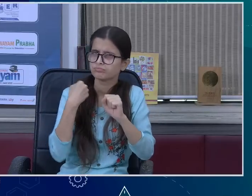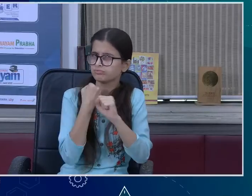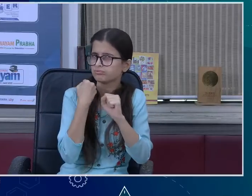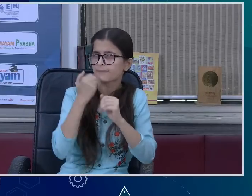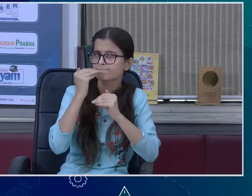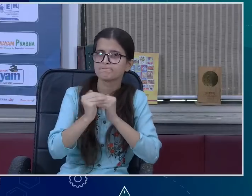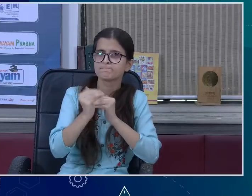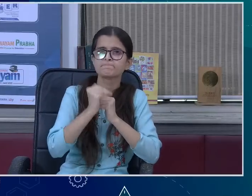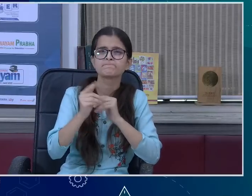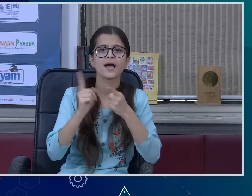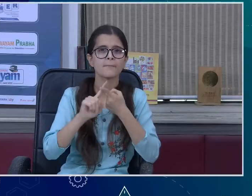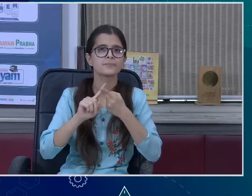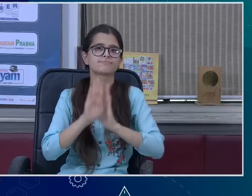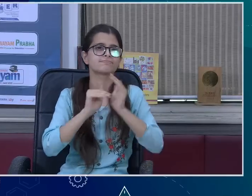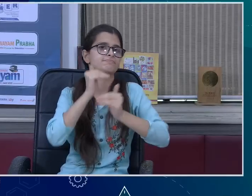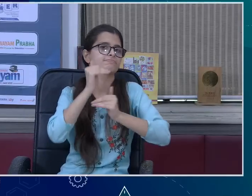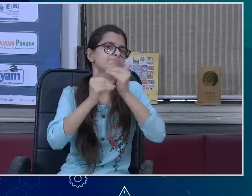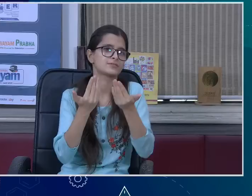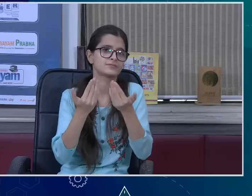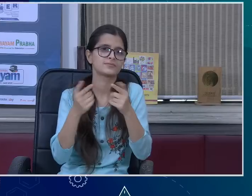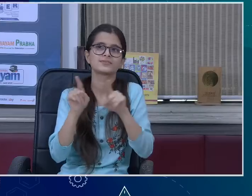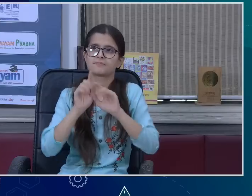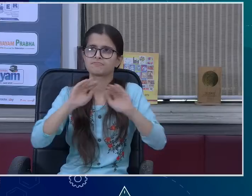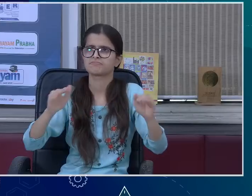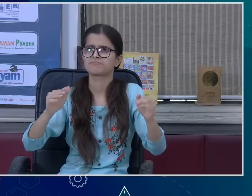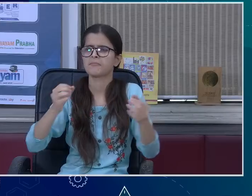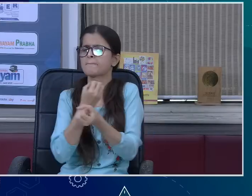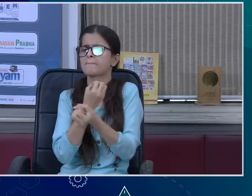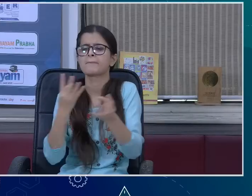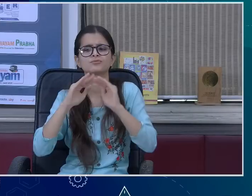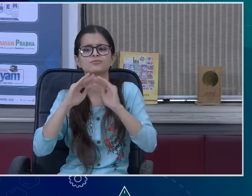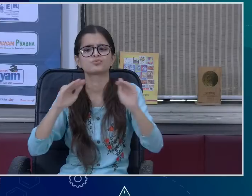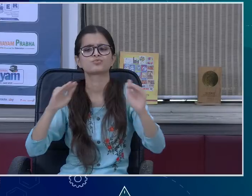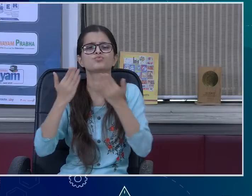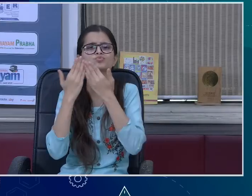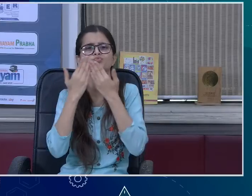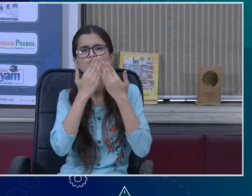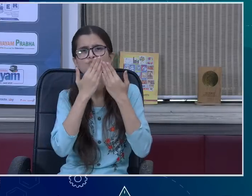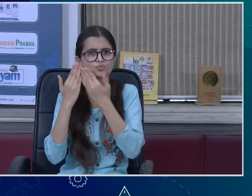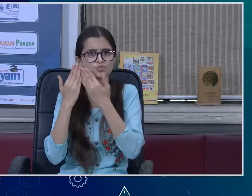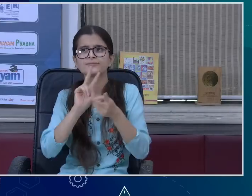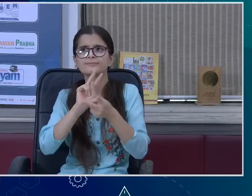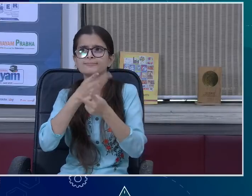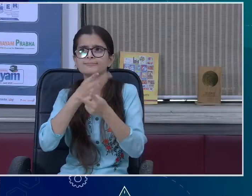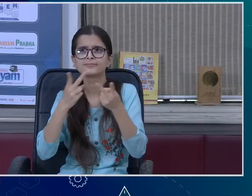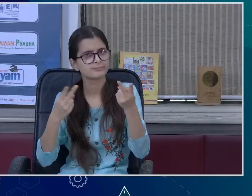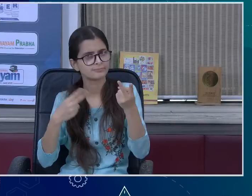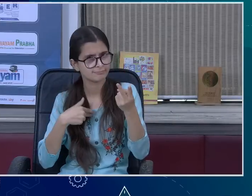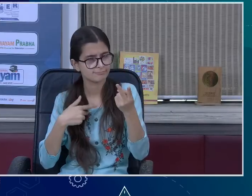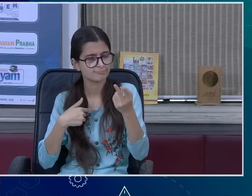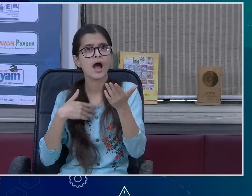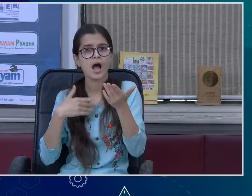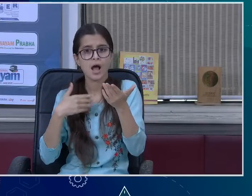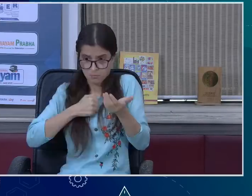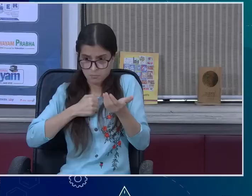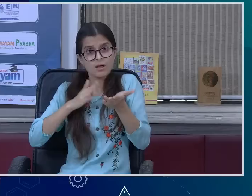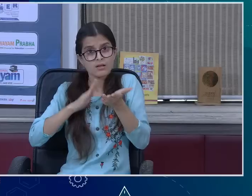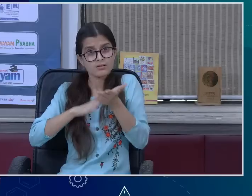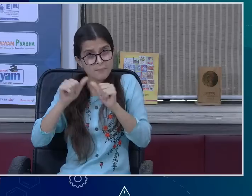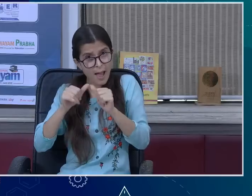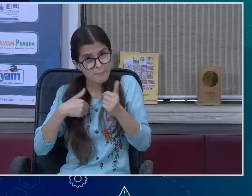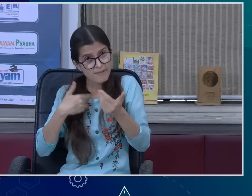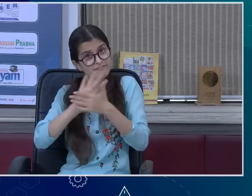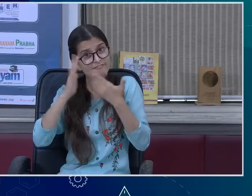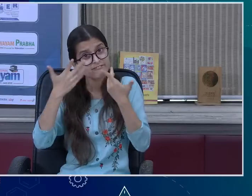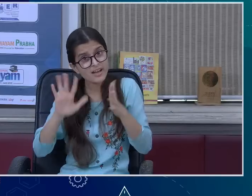I was sent to 7 different schools, but now I've done 2 masters, and I'm pursuing my PhD in SLD